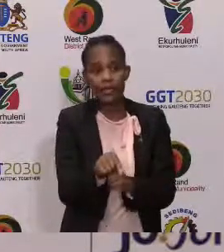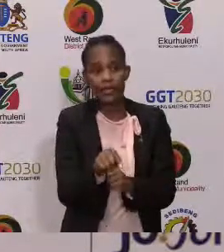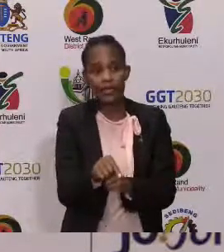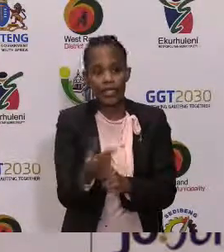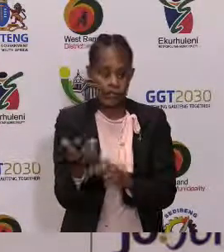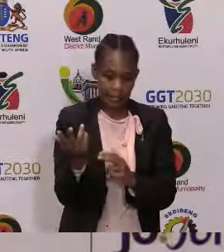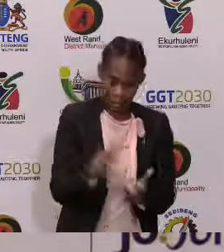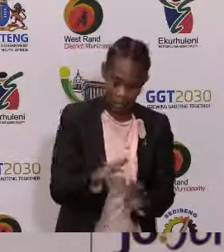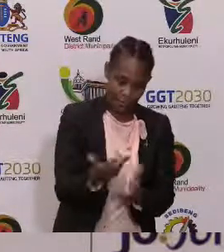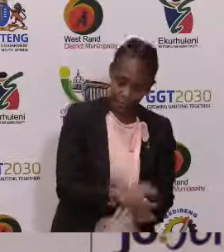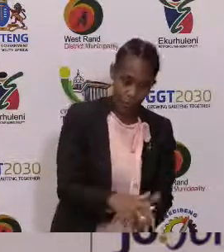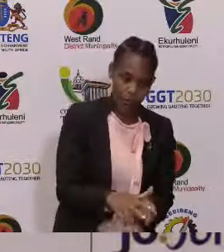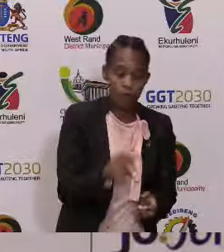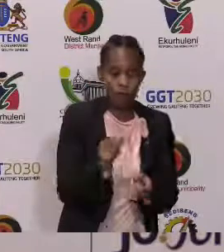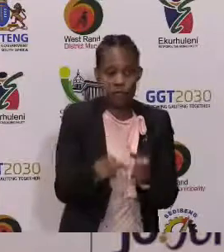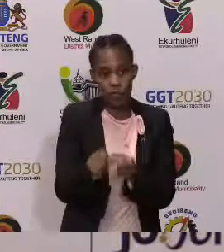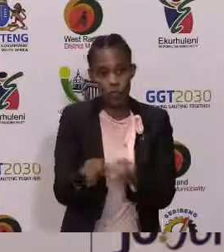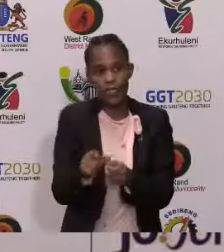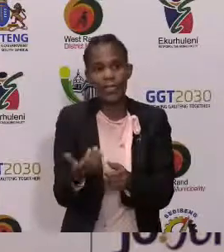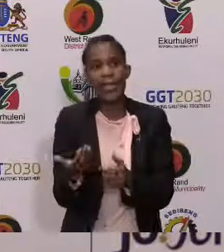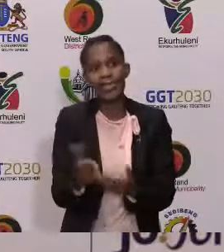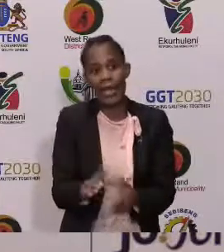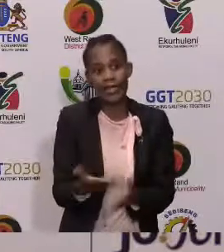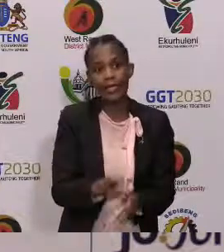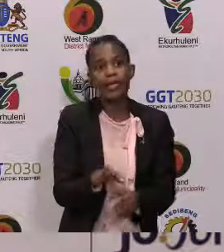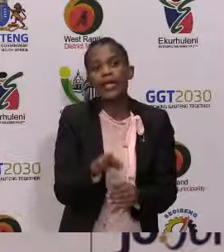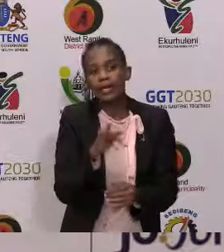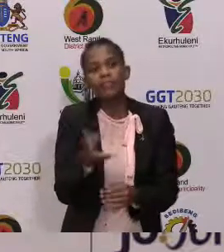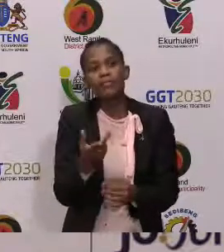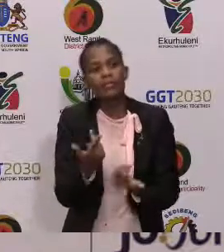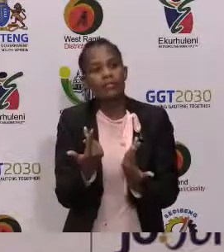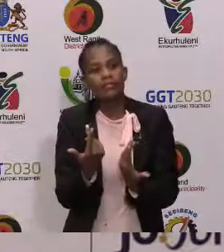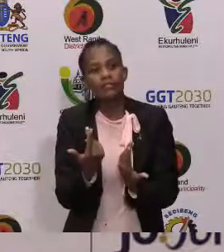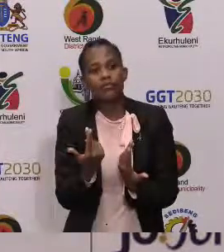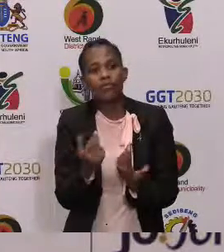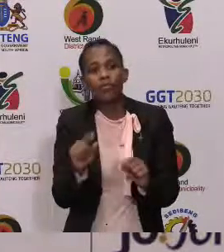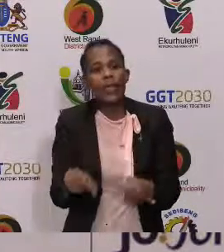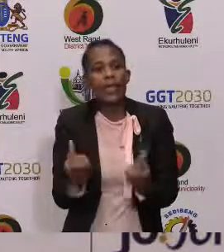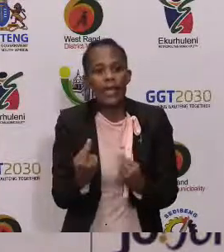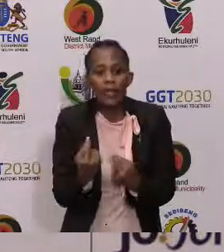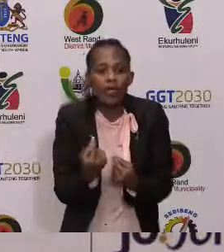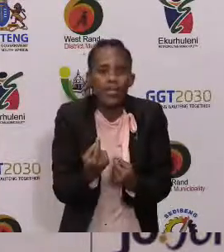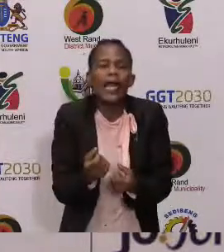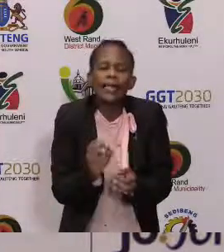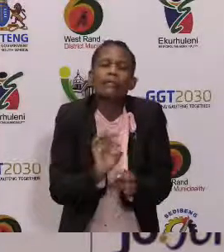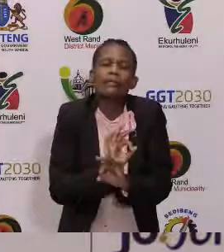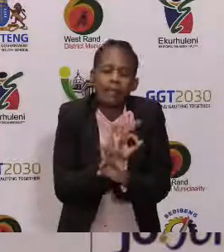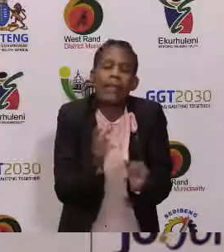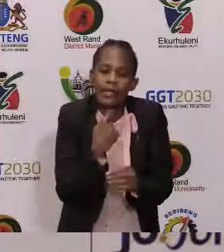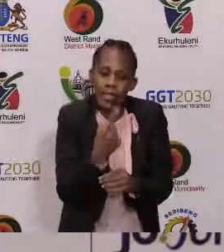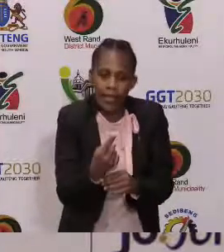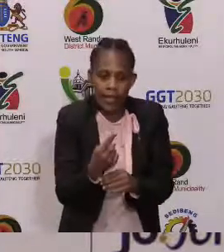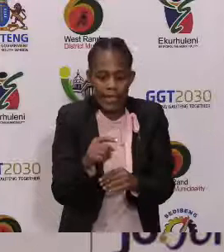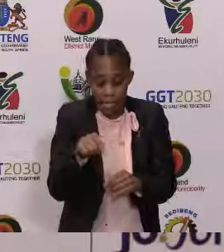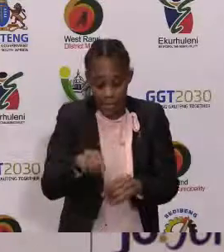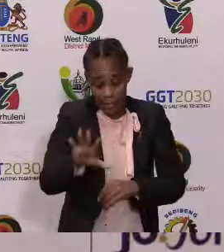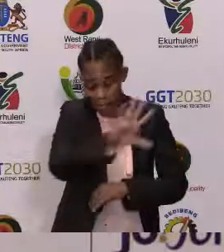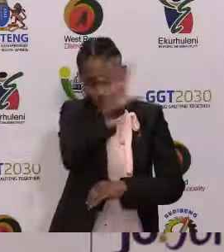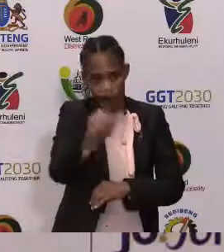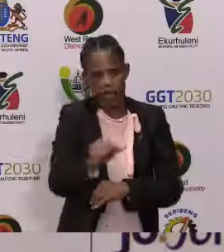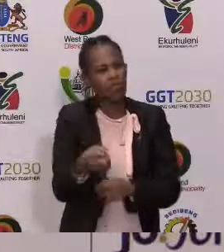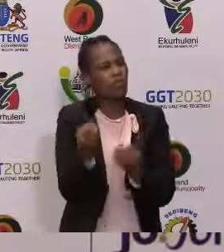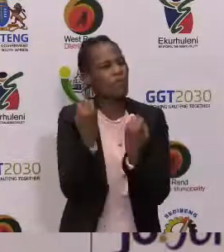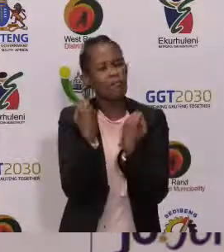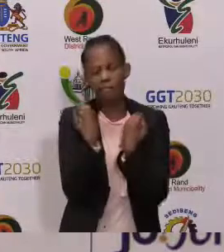terms of the absolute number of people that have been infected, fortunately, in a place such as South Africa, has been relatively low compared to many